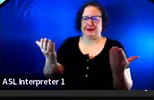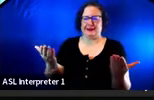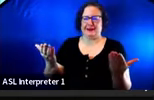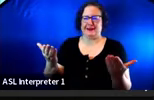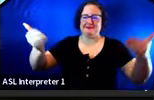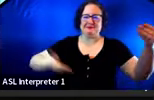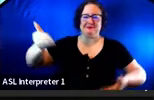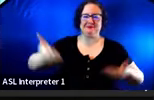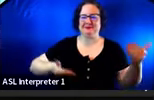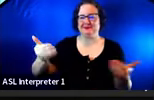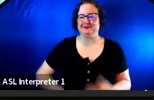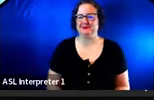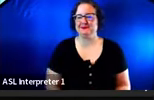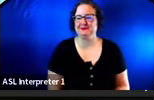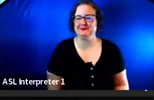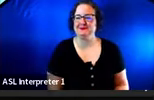in, everyone.